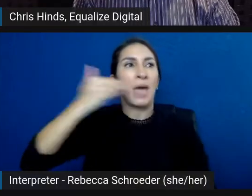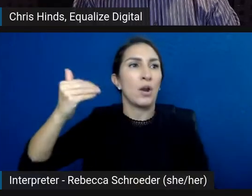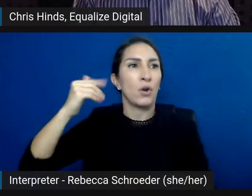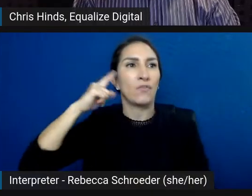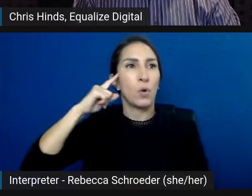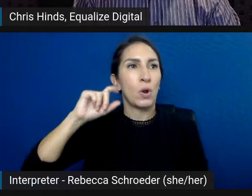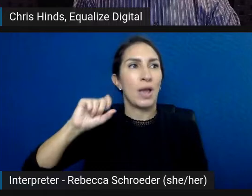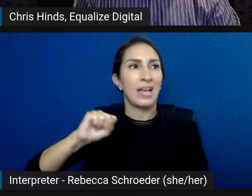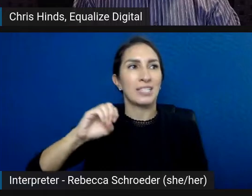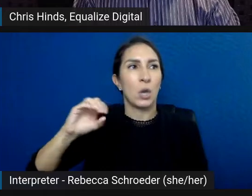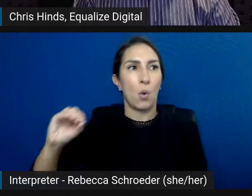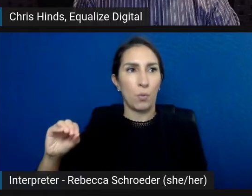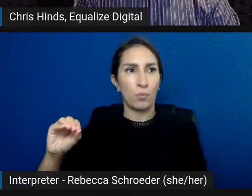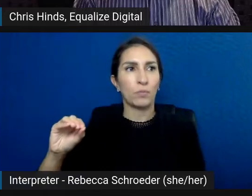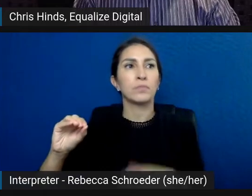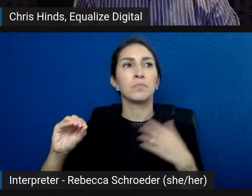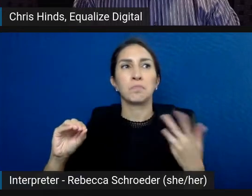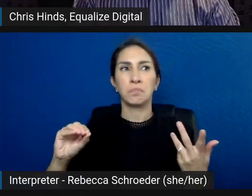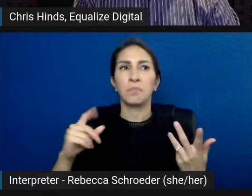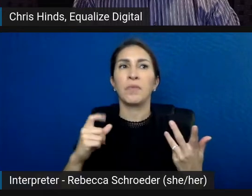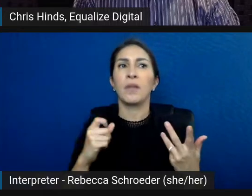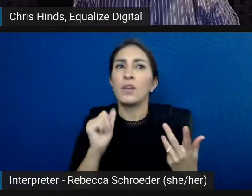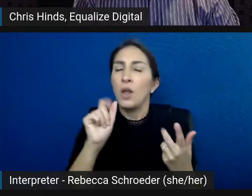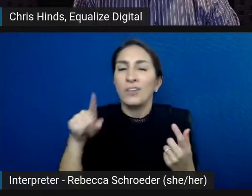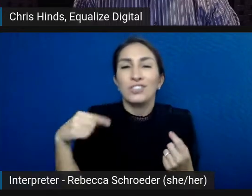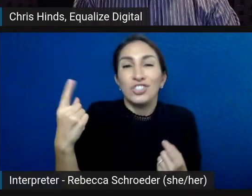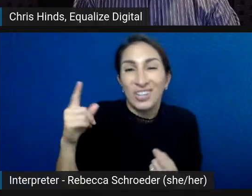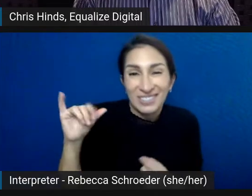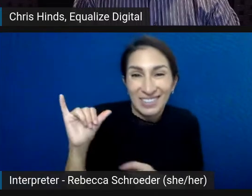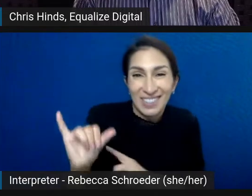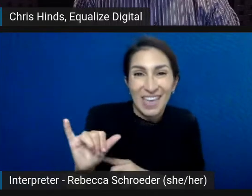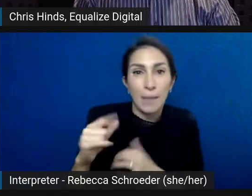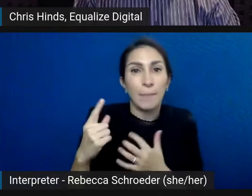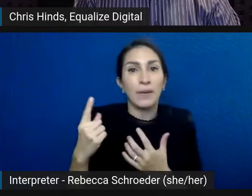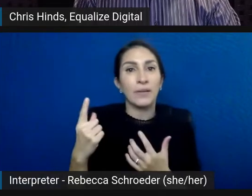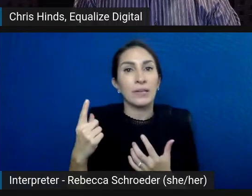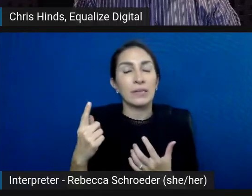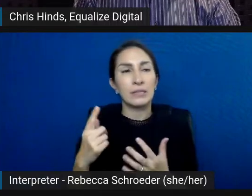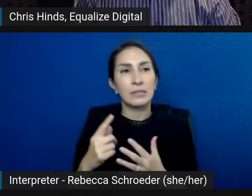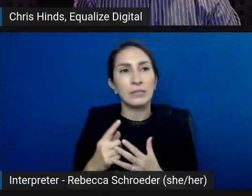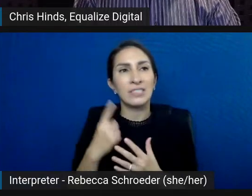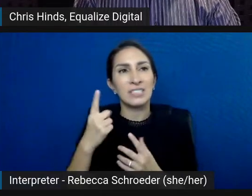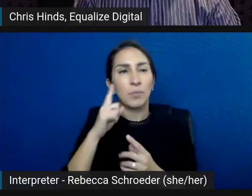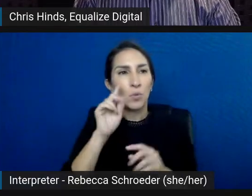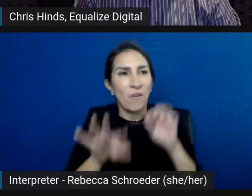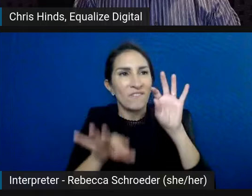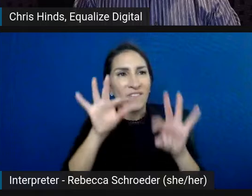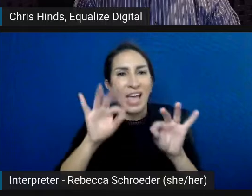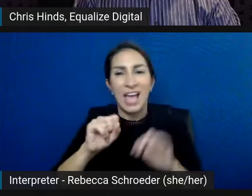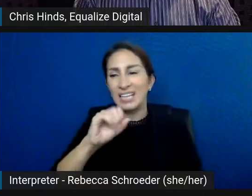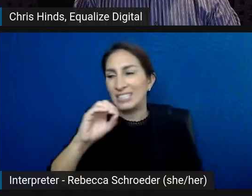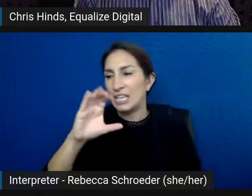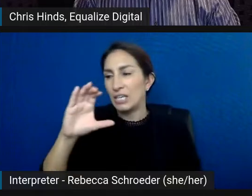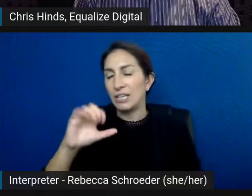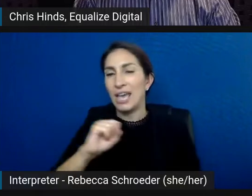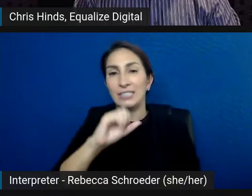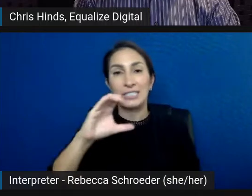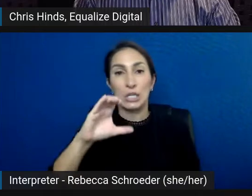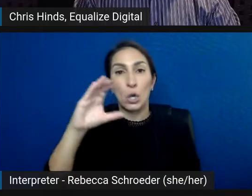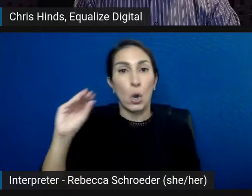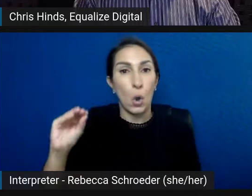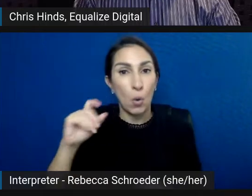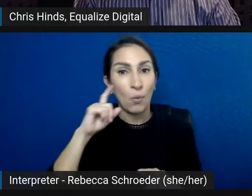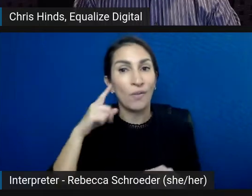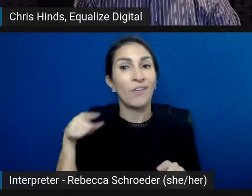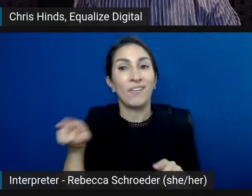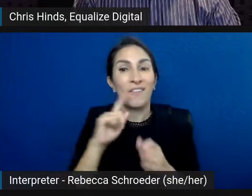just that, but like think of it as, not just somebody finding the website, but finding more relevant content and then